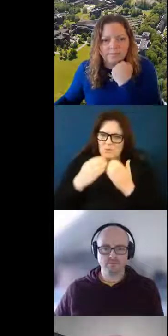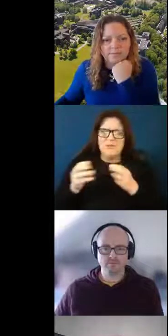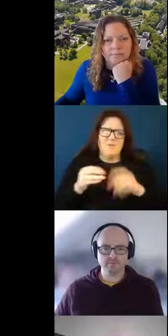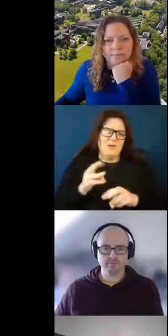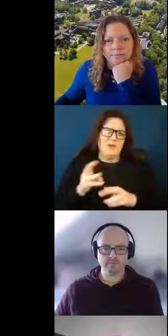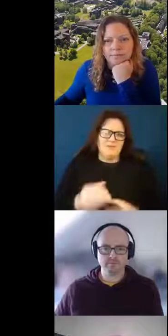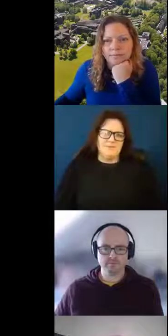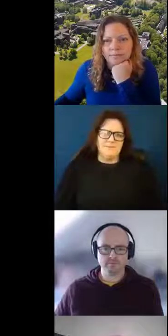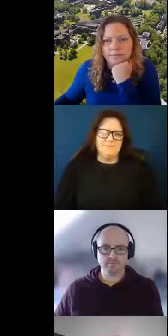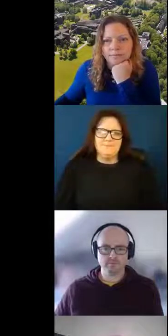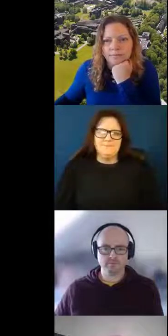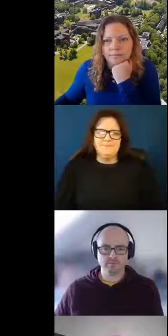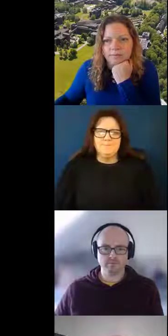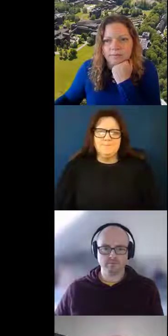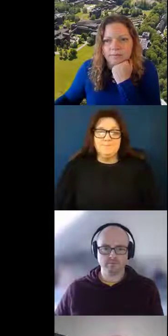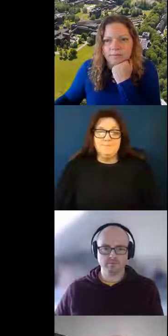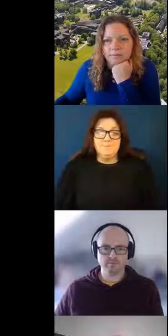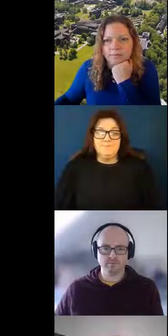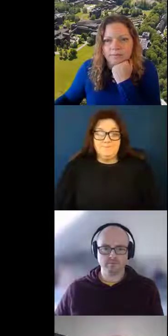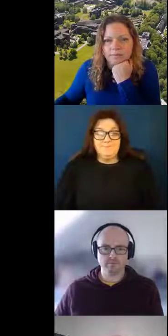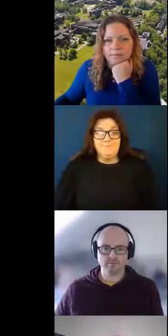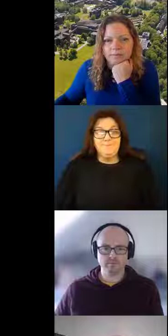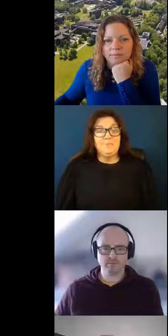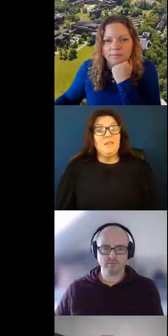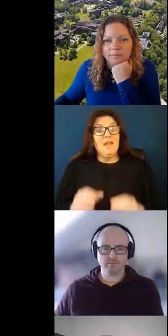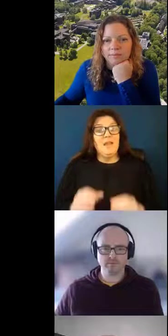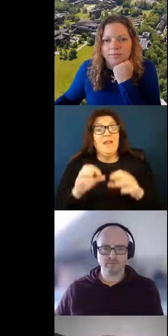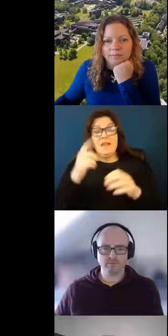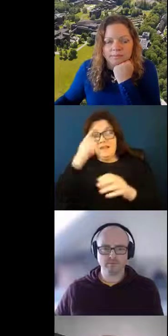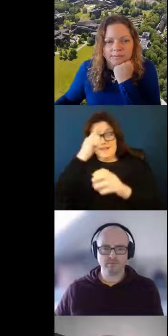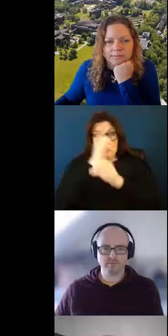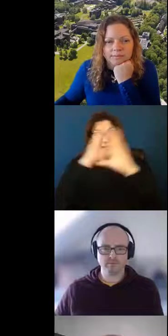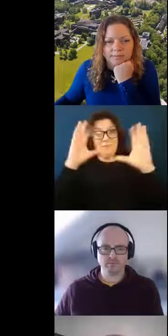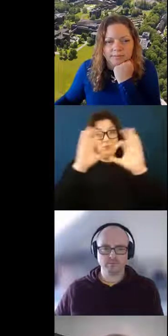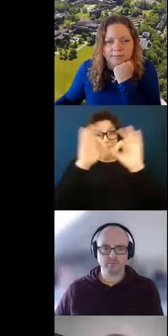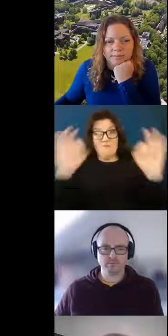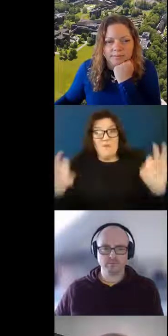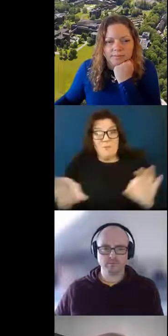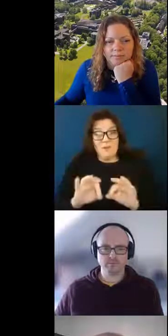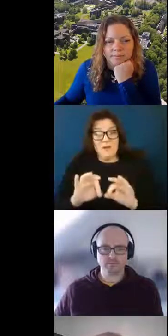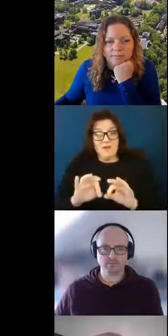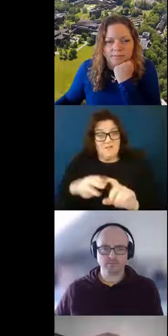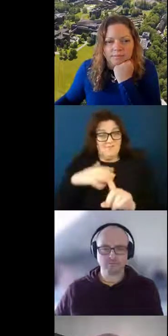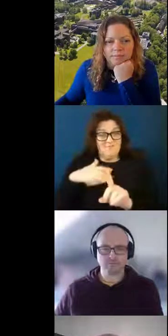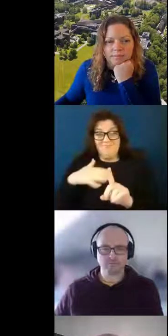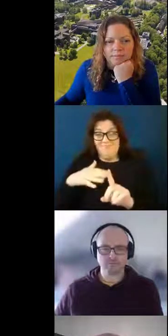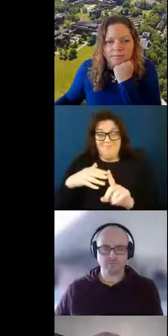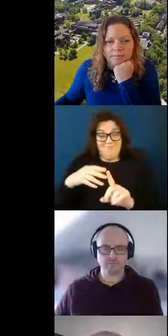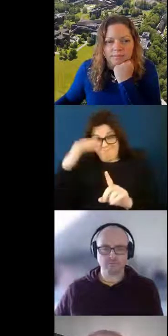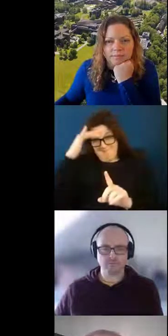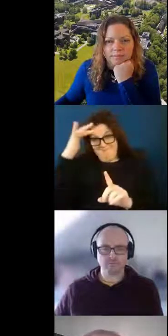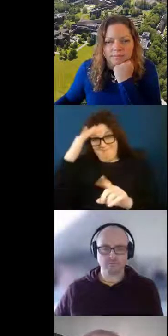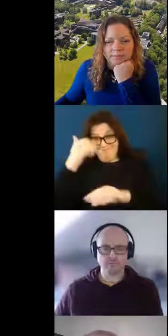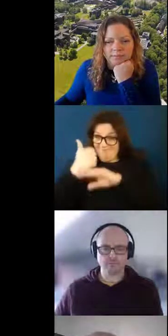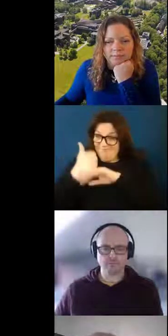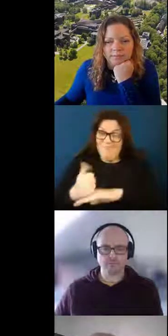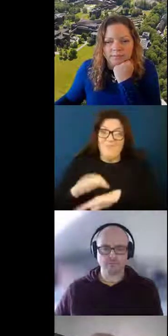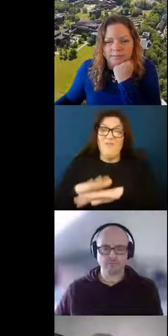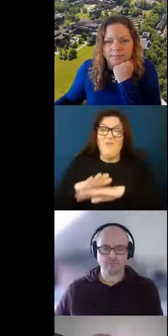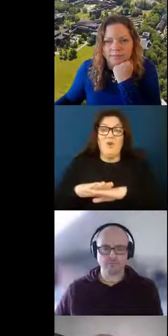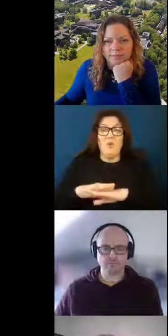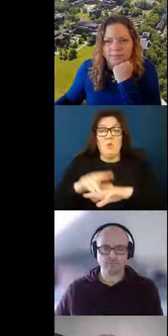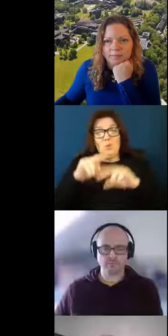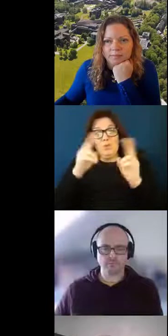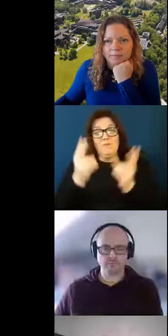practice. So the conceptual framework underpinning the Universal Design for Learning